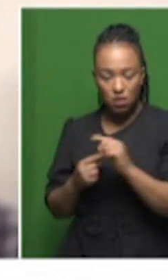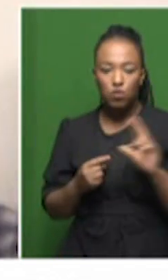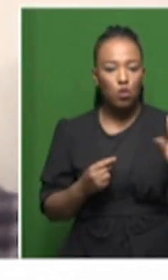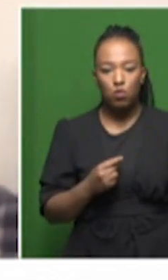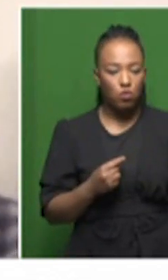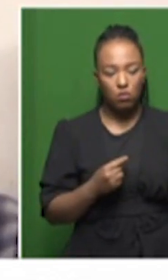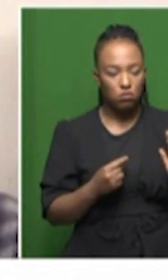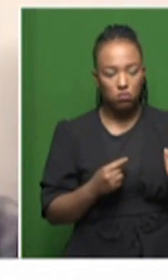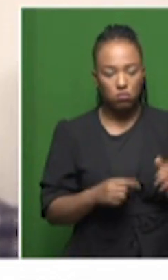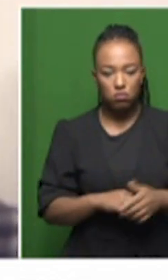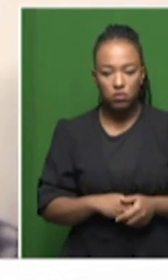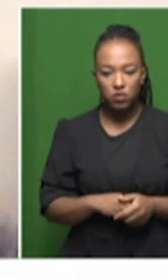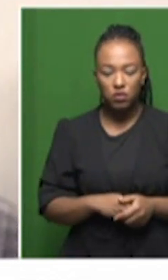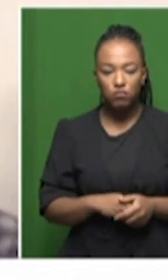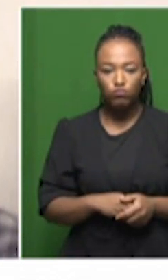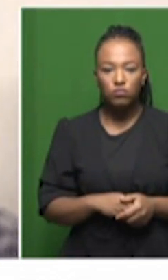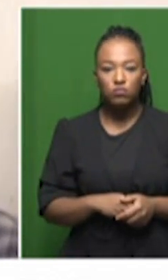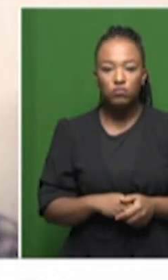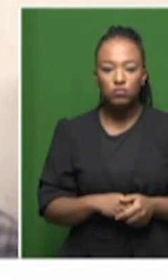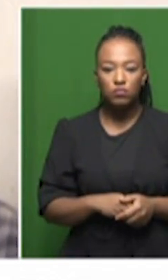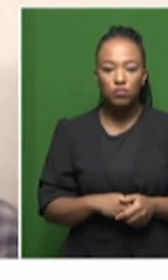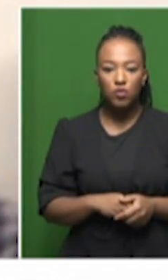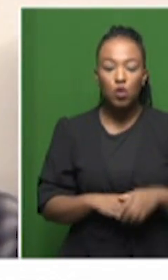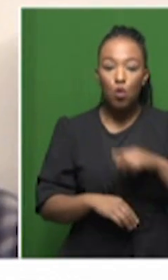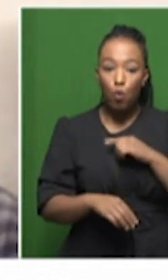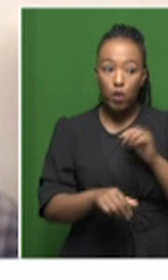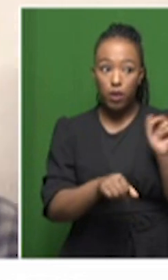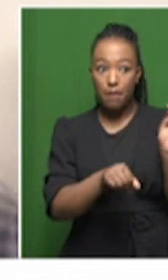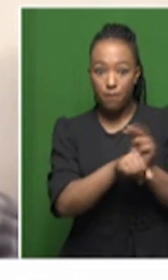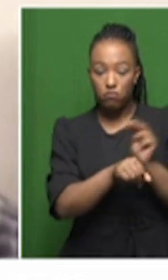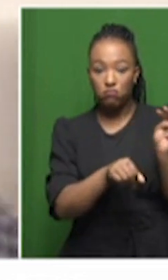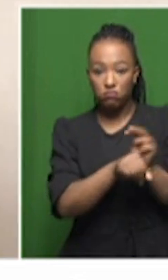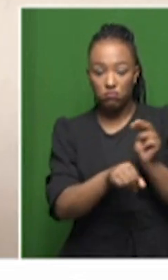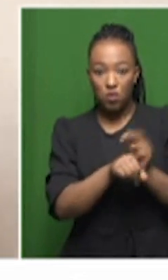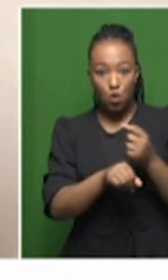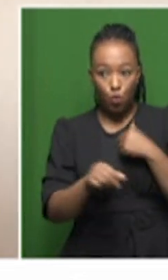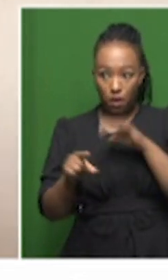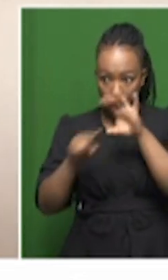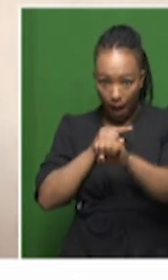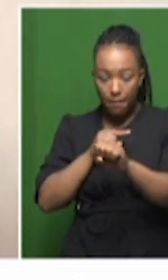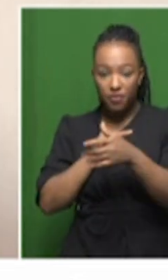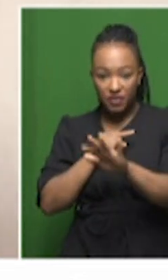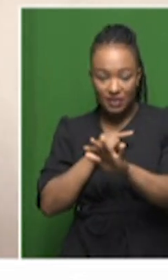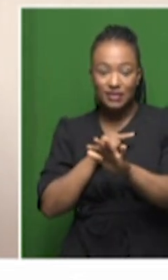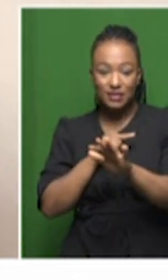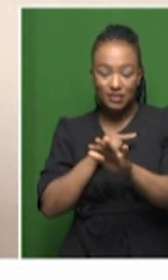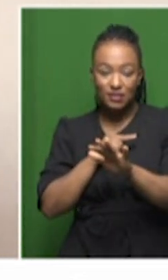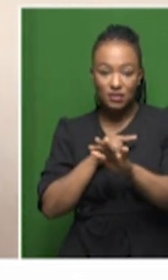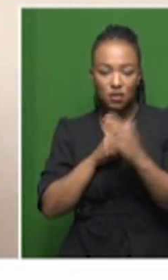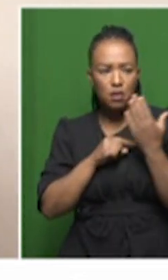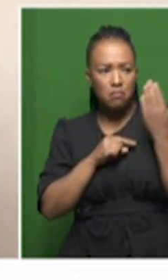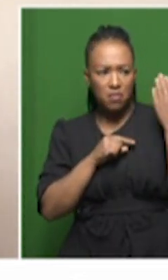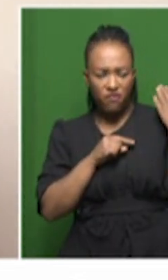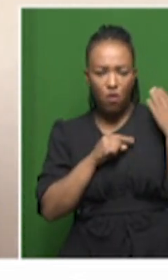No. In terms of our vigorous, monitoring processes, we picked up, and previously there